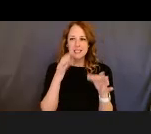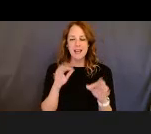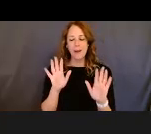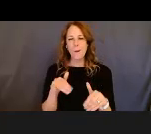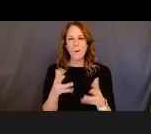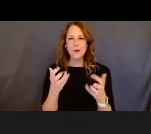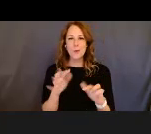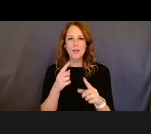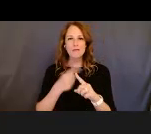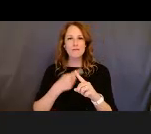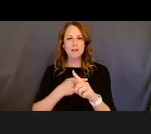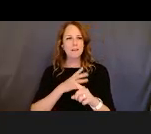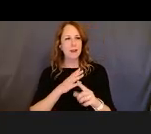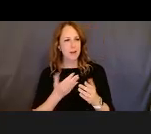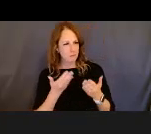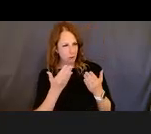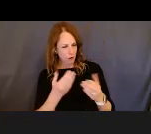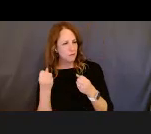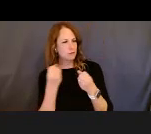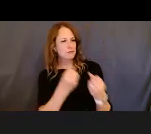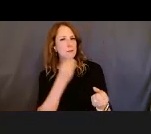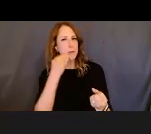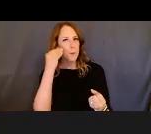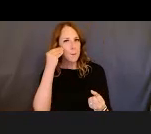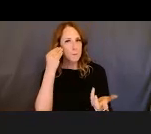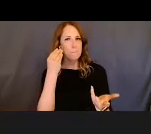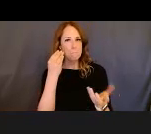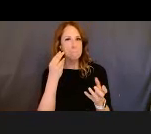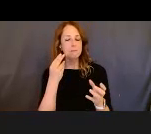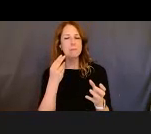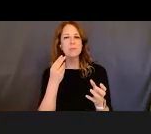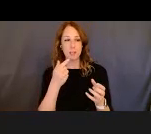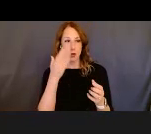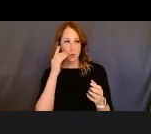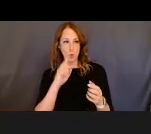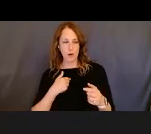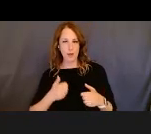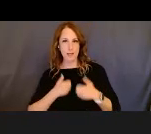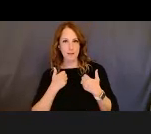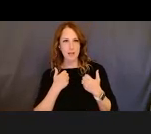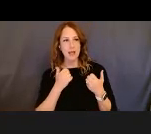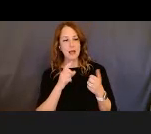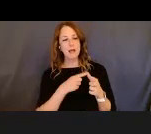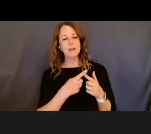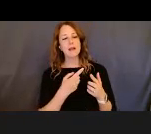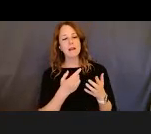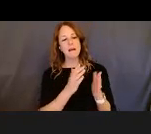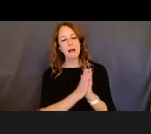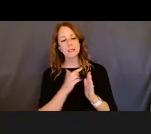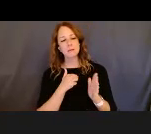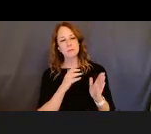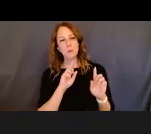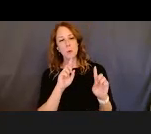he offered to drive me home. Hence, he knew where I lived. He even offered to take me to dinner. Hence, he was charming,